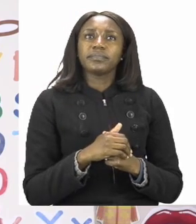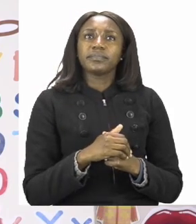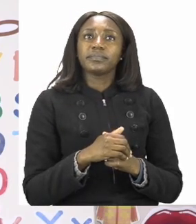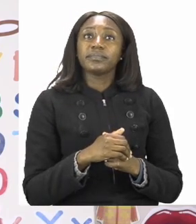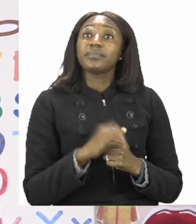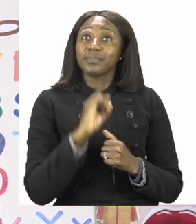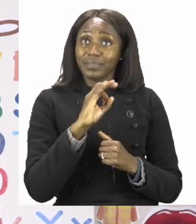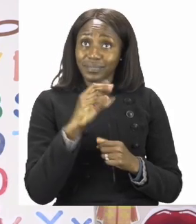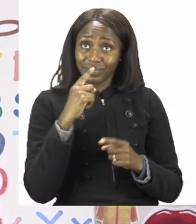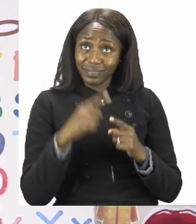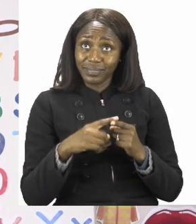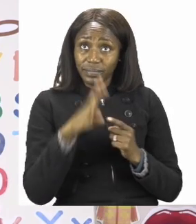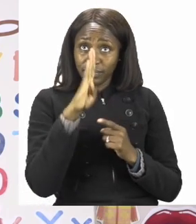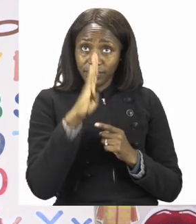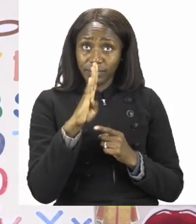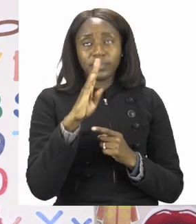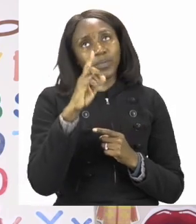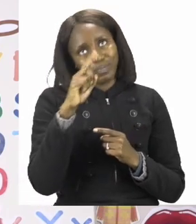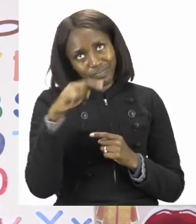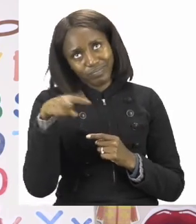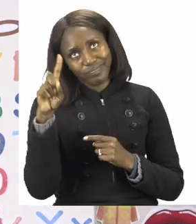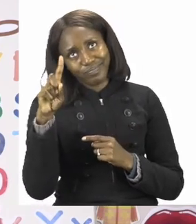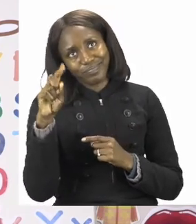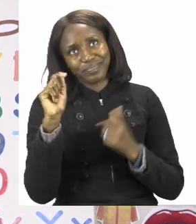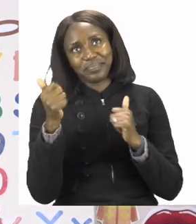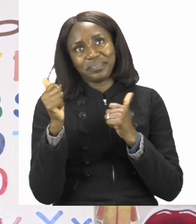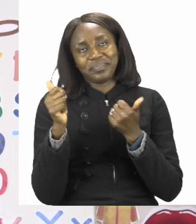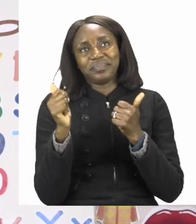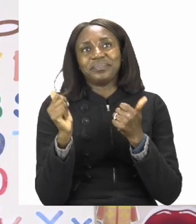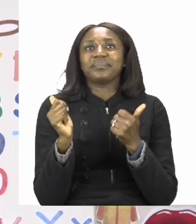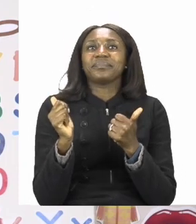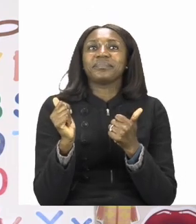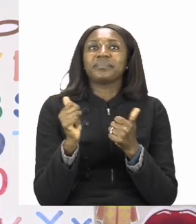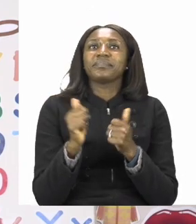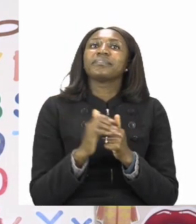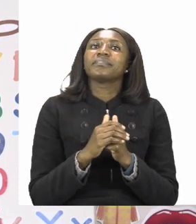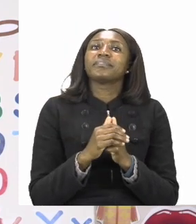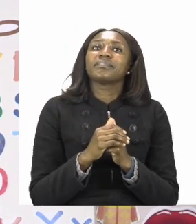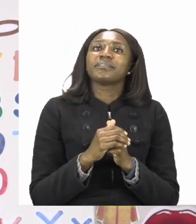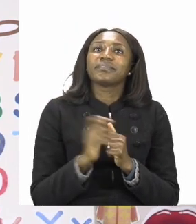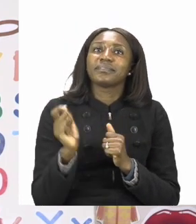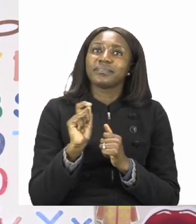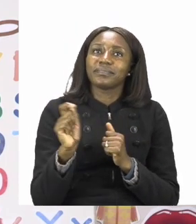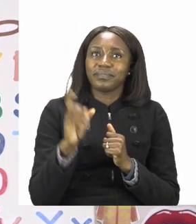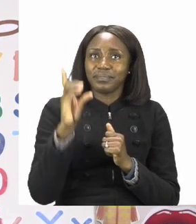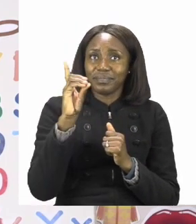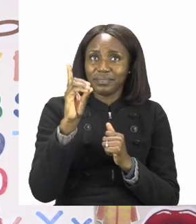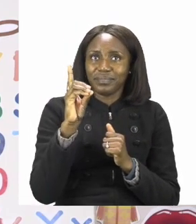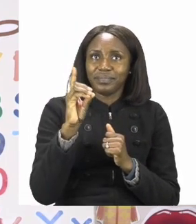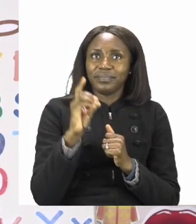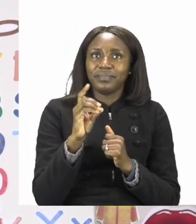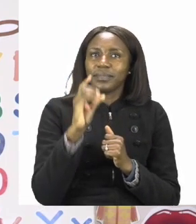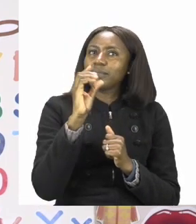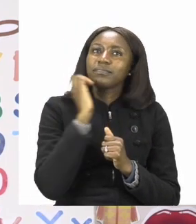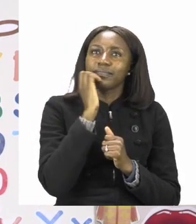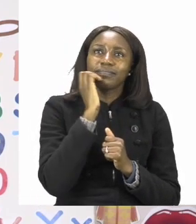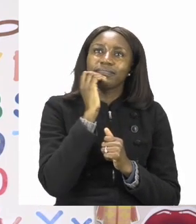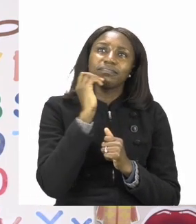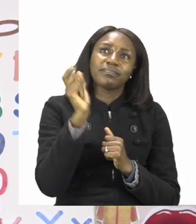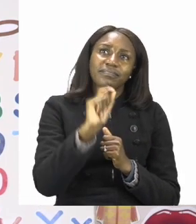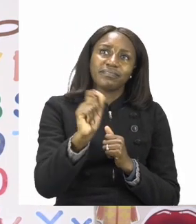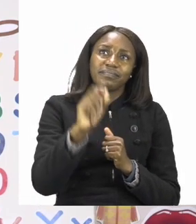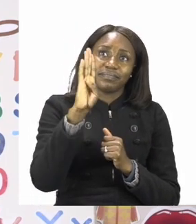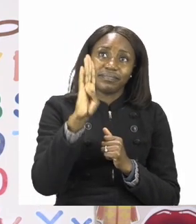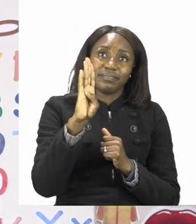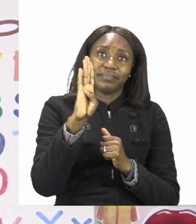word boat, well done. So go ahead. If you can see a boat there, you